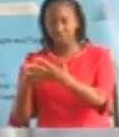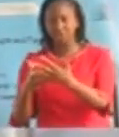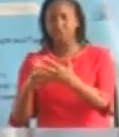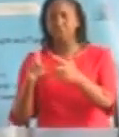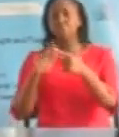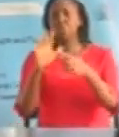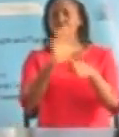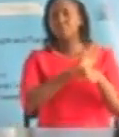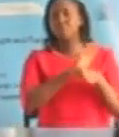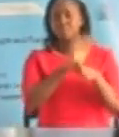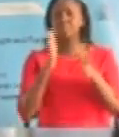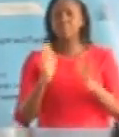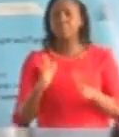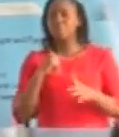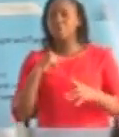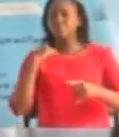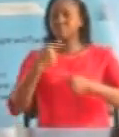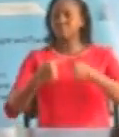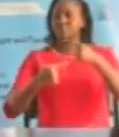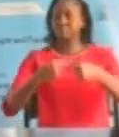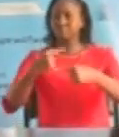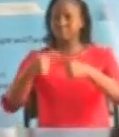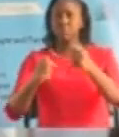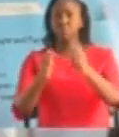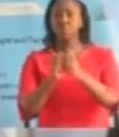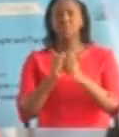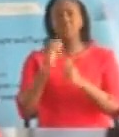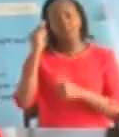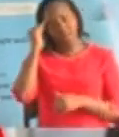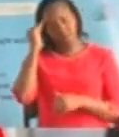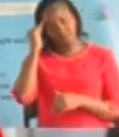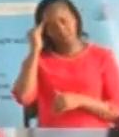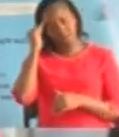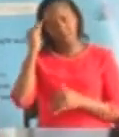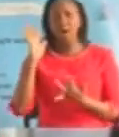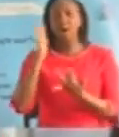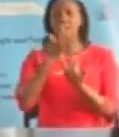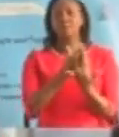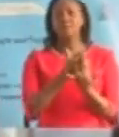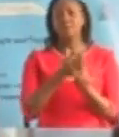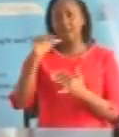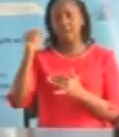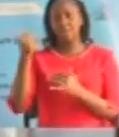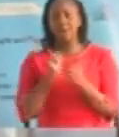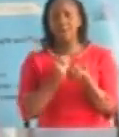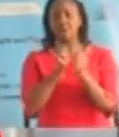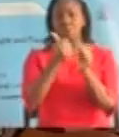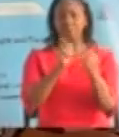people who want to continue with education amidst other competing activities.